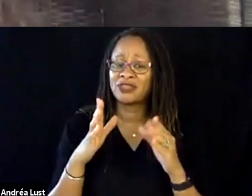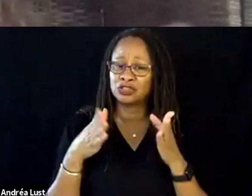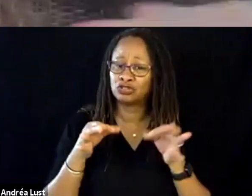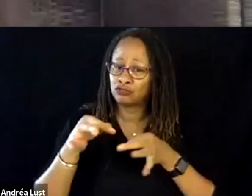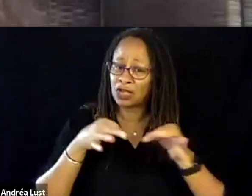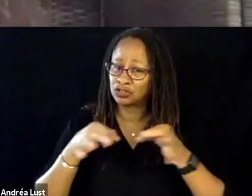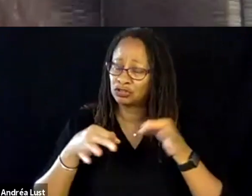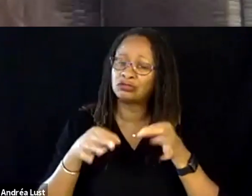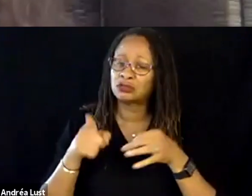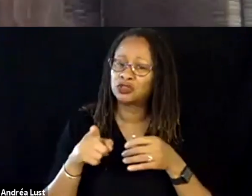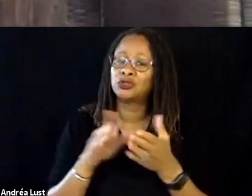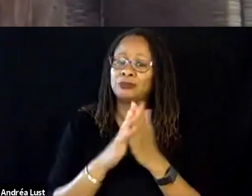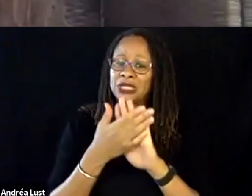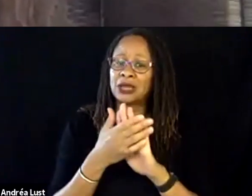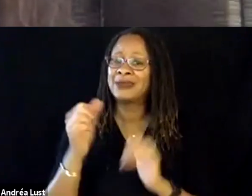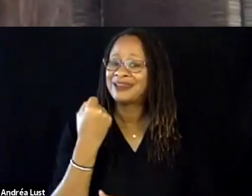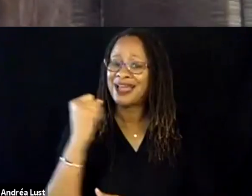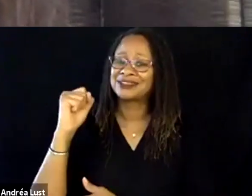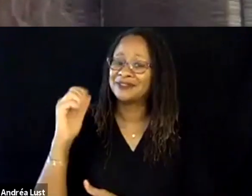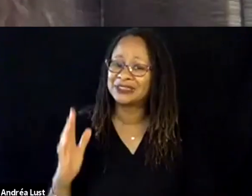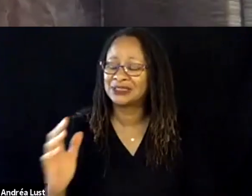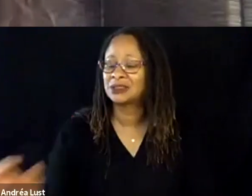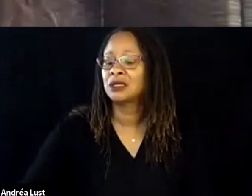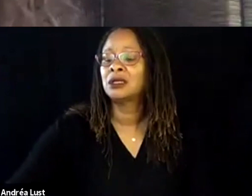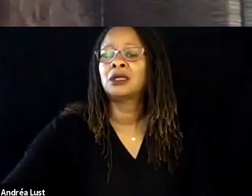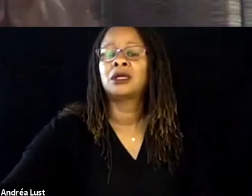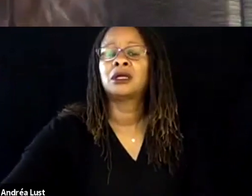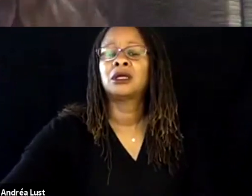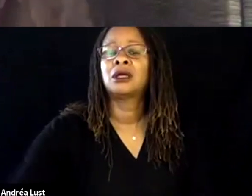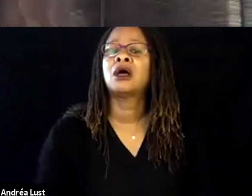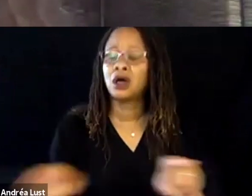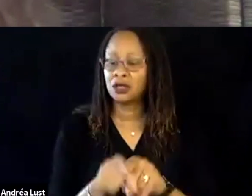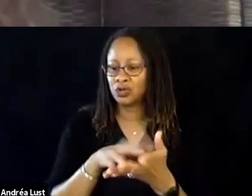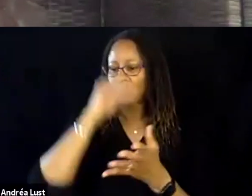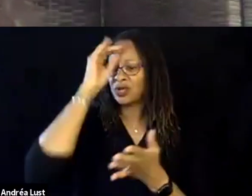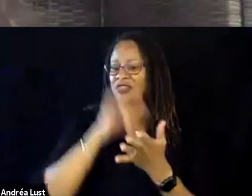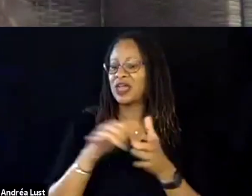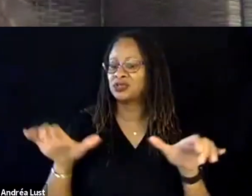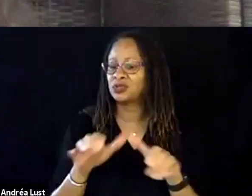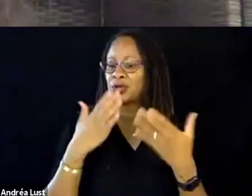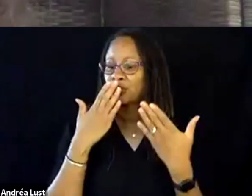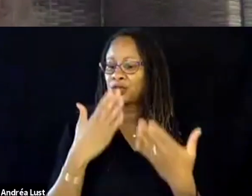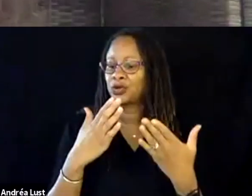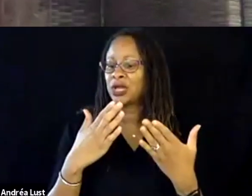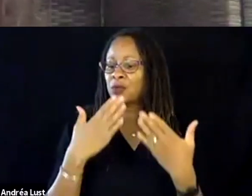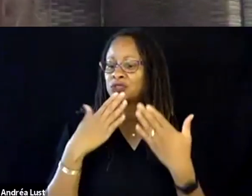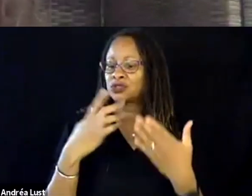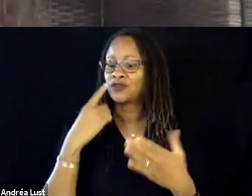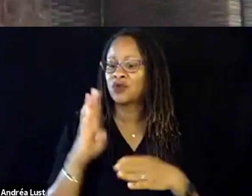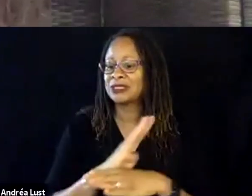you becoming an activist, but also learning that doing good can be, good for business.